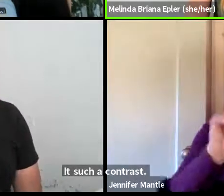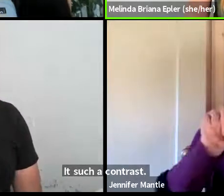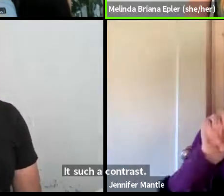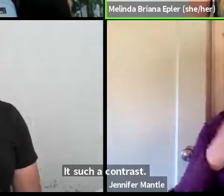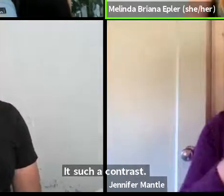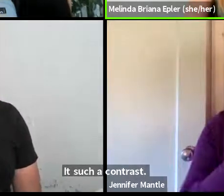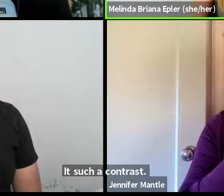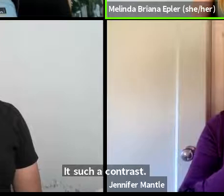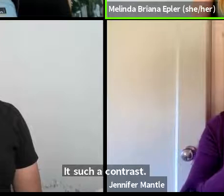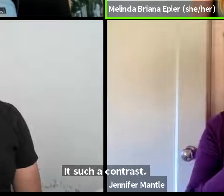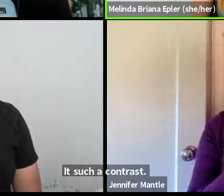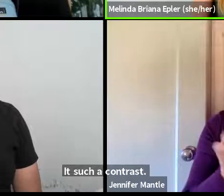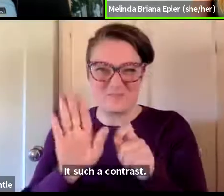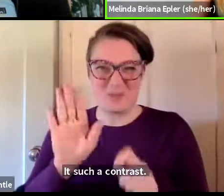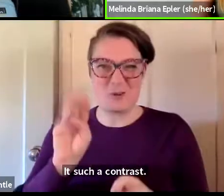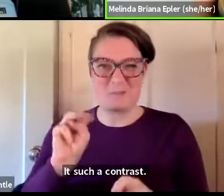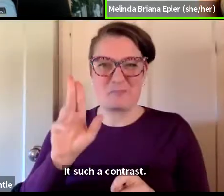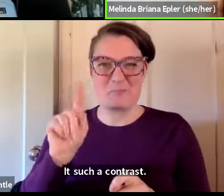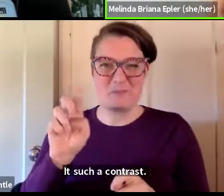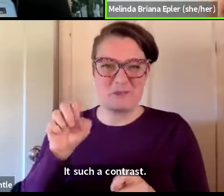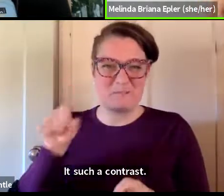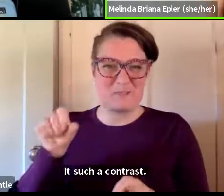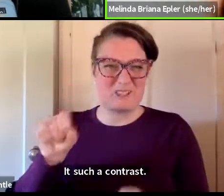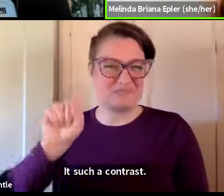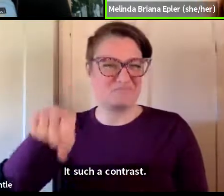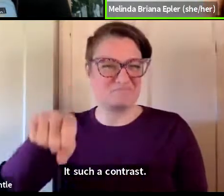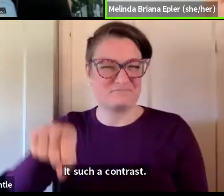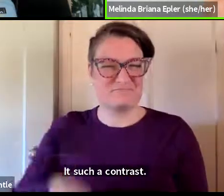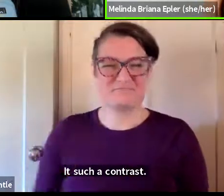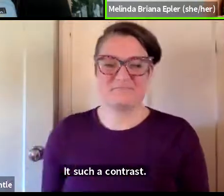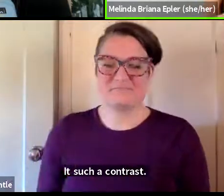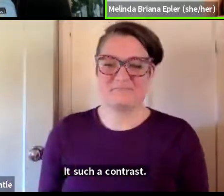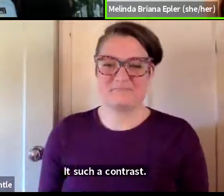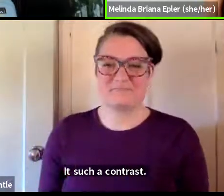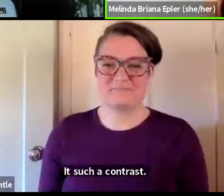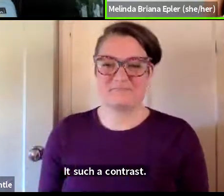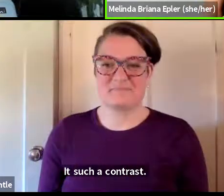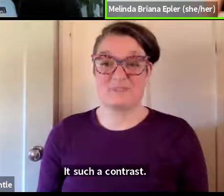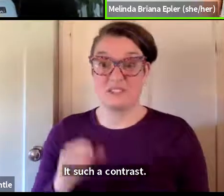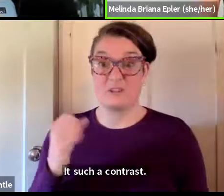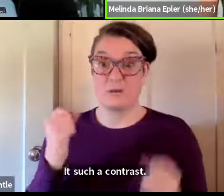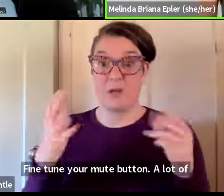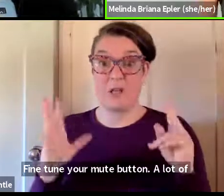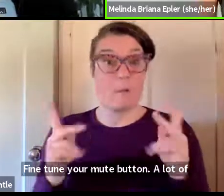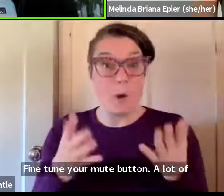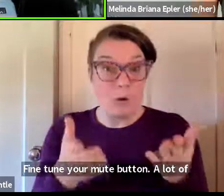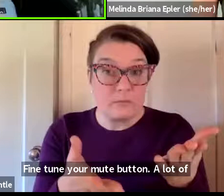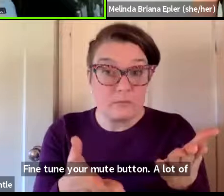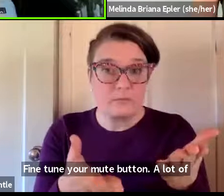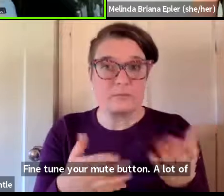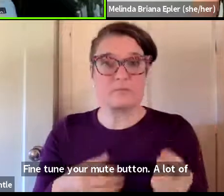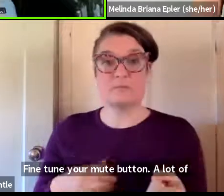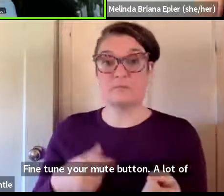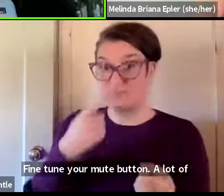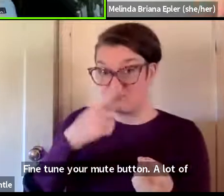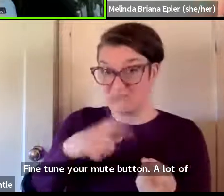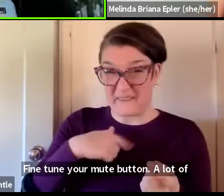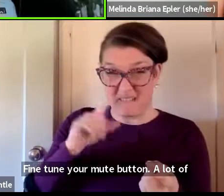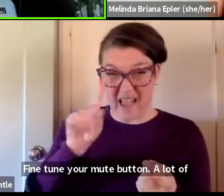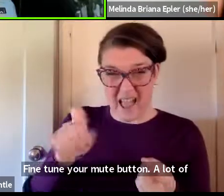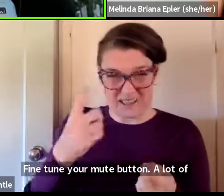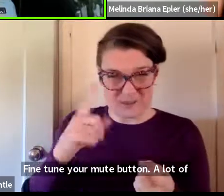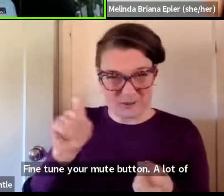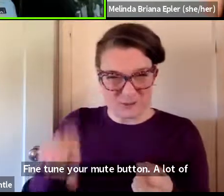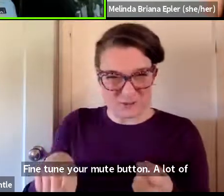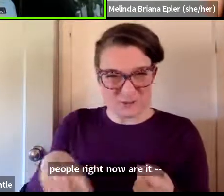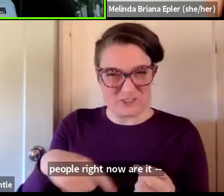Yeah. All right, so a lot of people right now are. Oh, go ahead. Can I just ask one